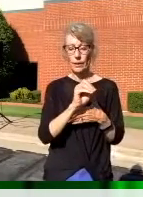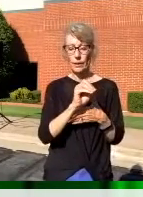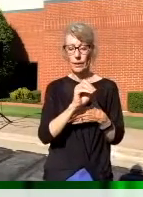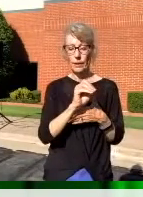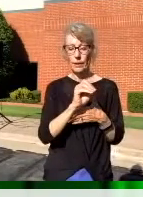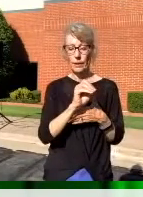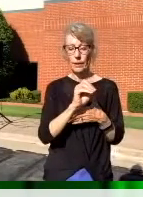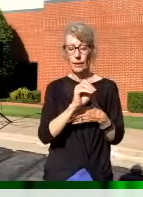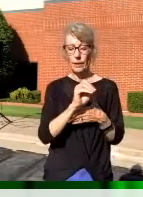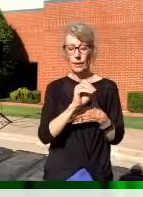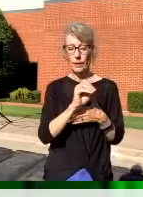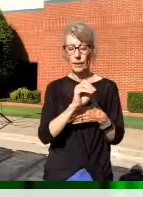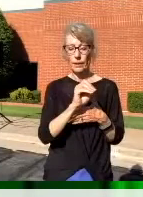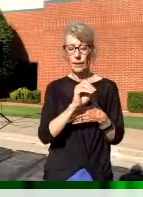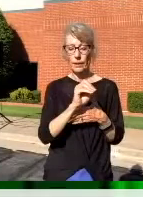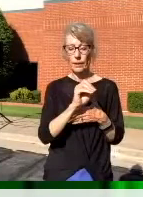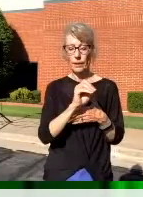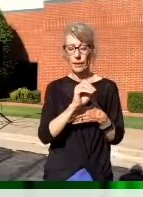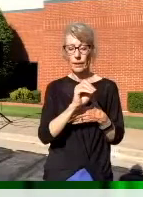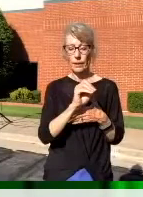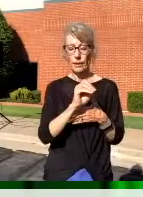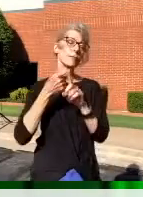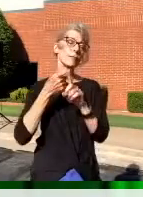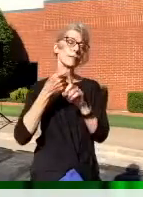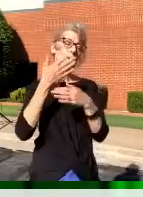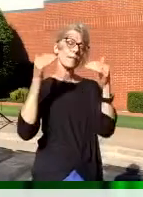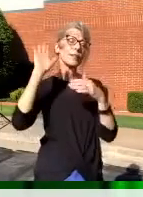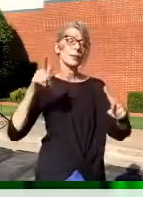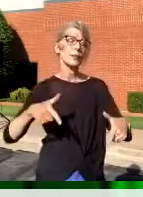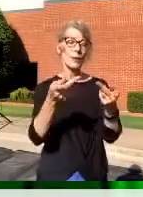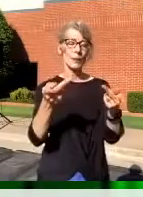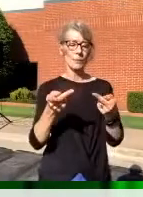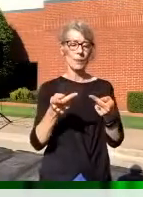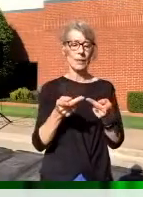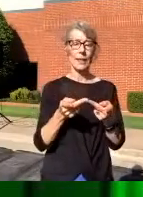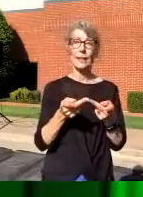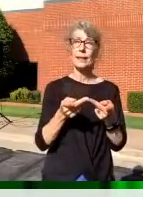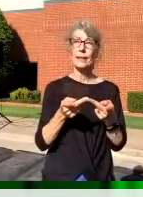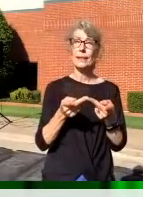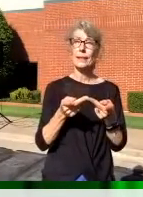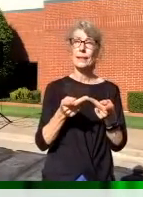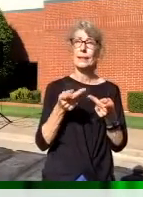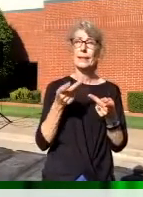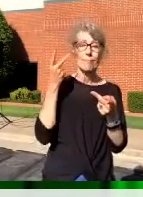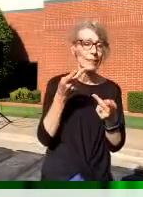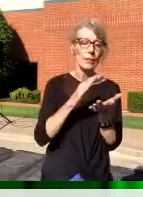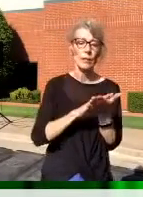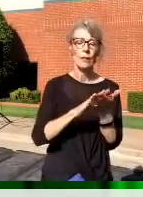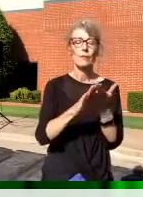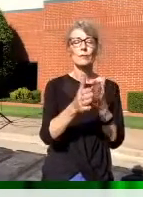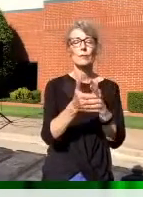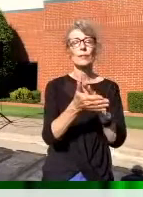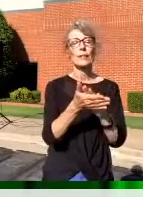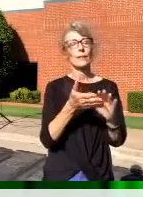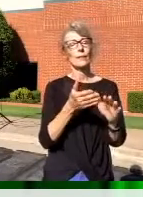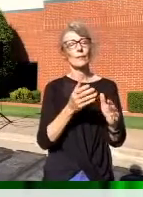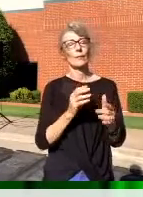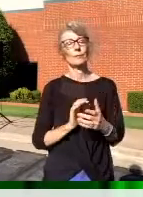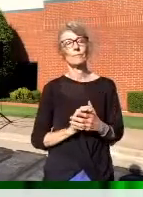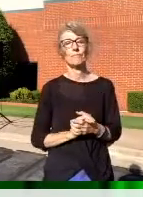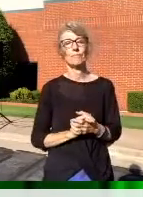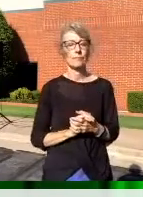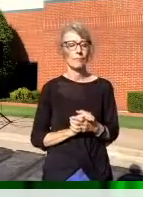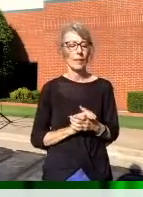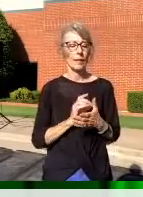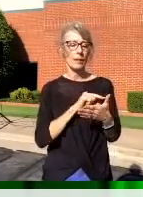when you hear from the temple, forgive. The first pillar of the temple is forgiveness. Verse